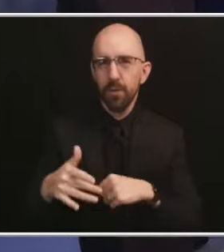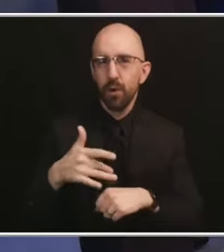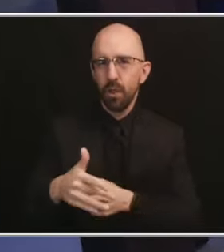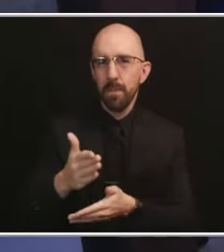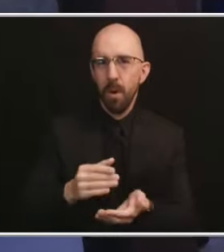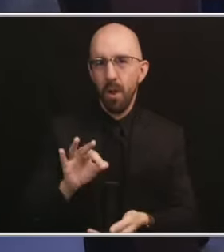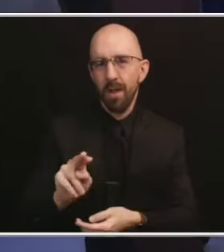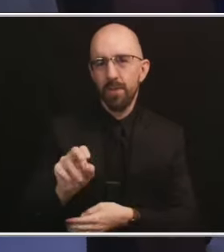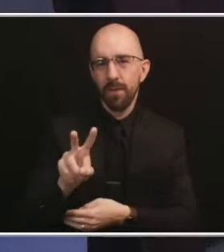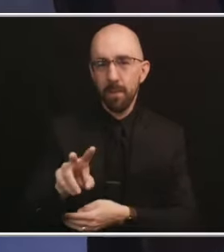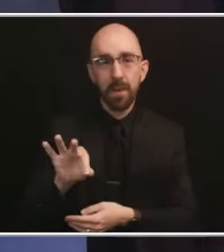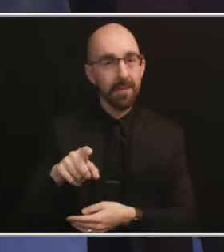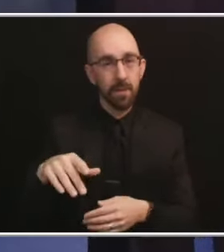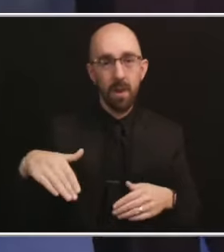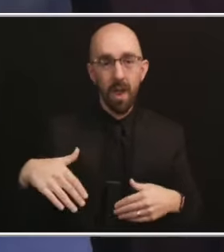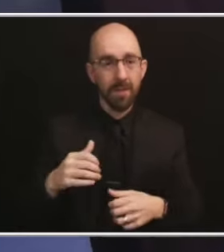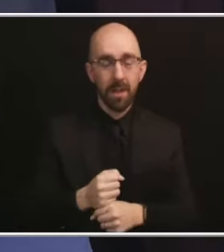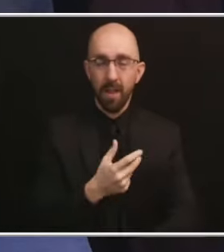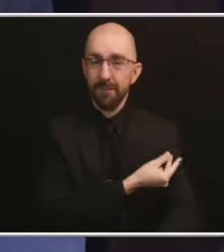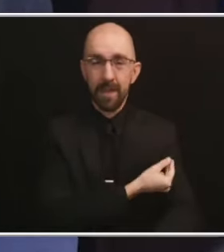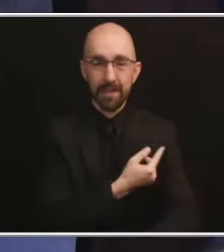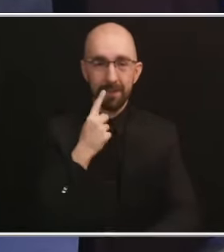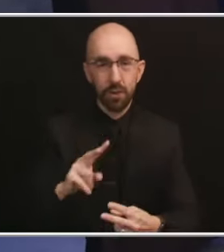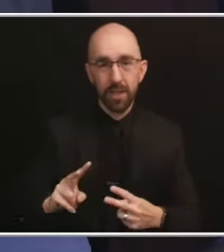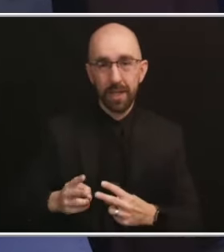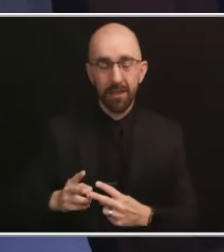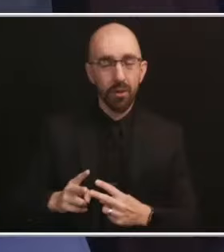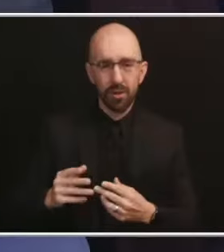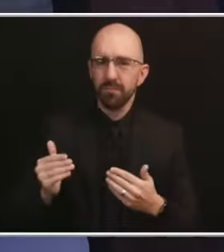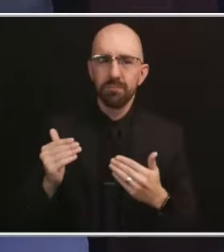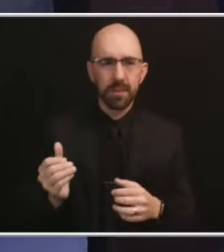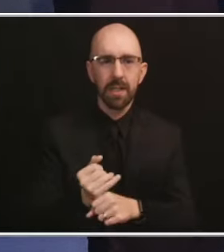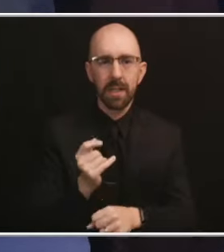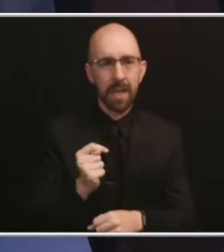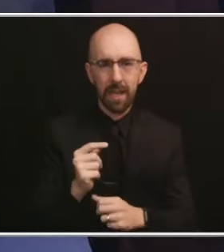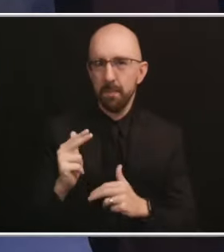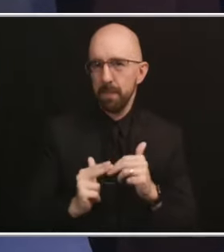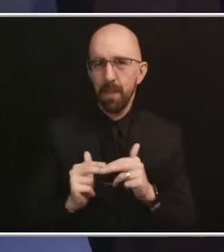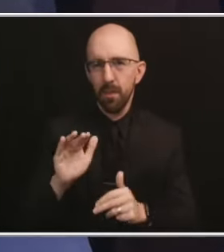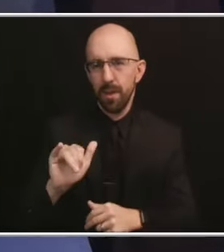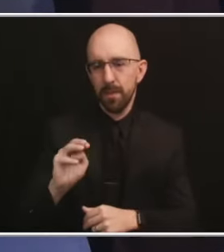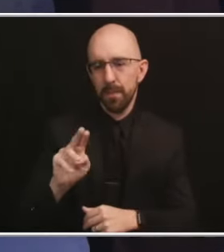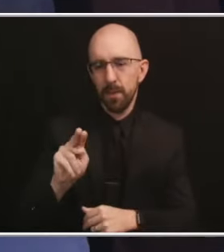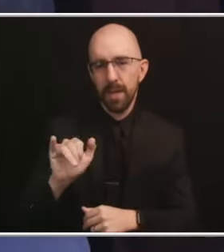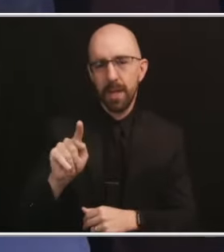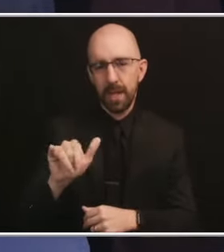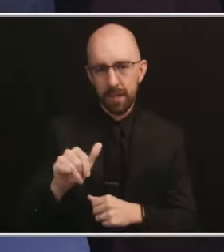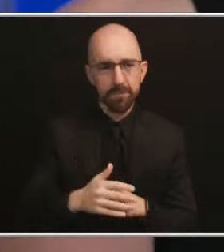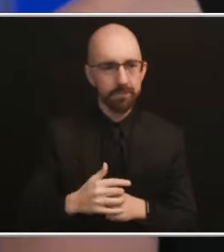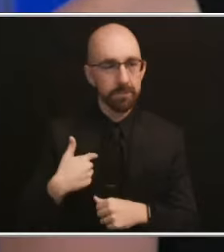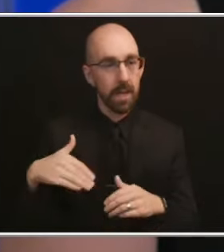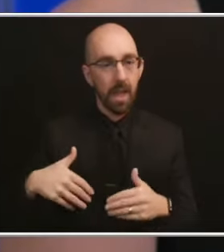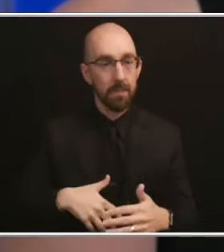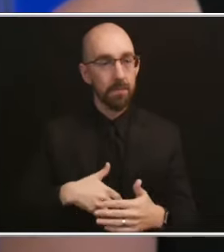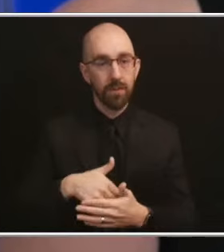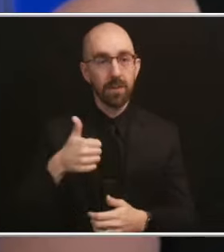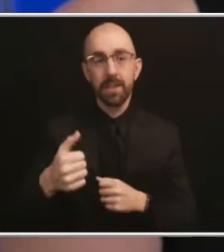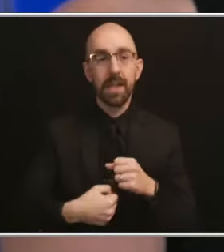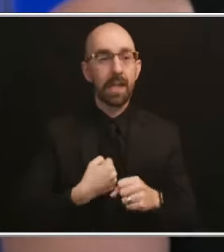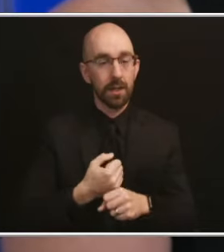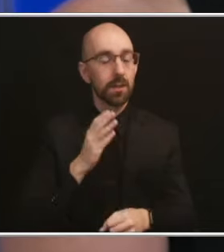haven't gotten vaccinated for either, please go get it and build up that immunity. And while I have not been pregnant for 10 years, I will say